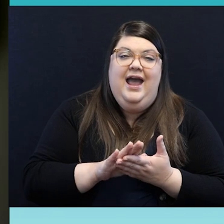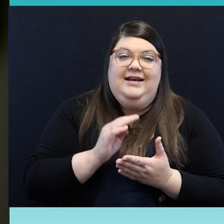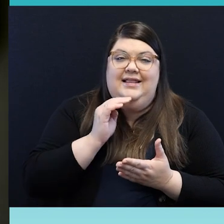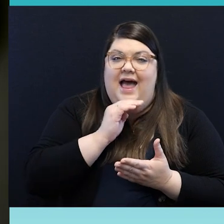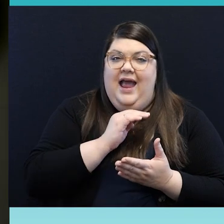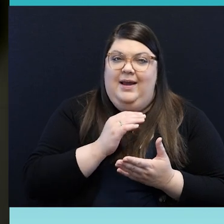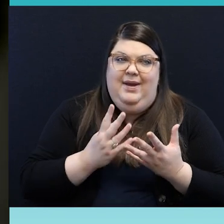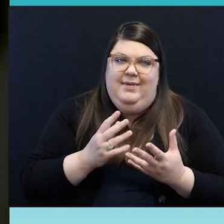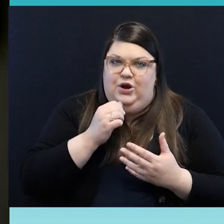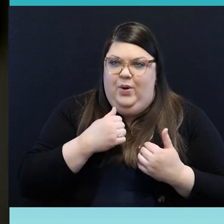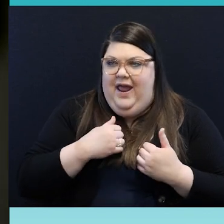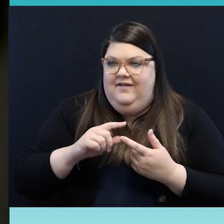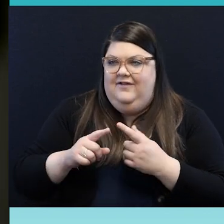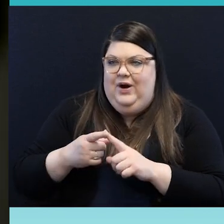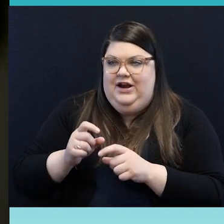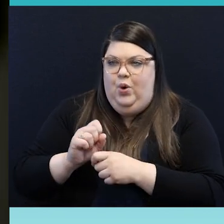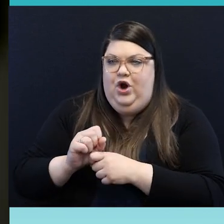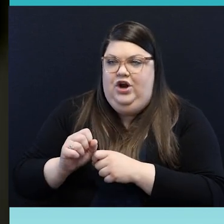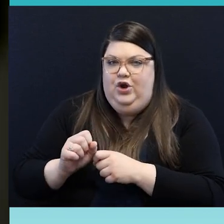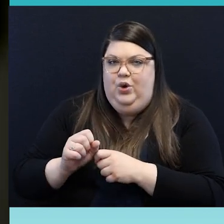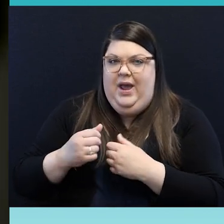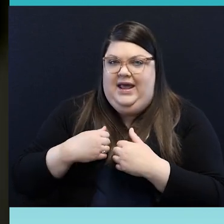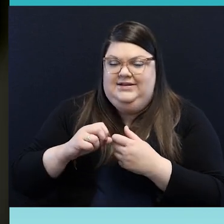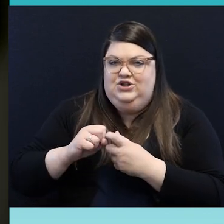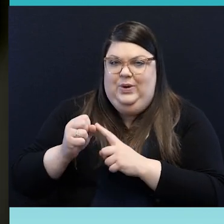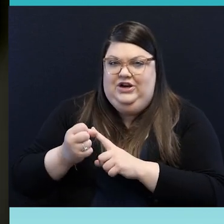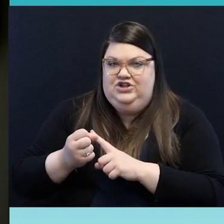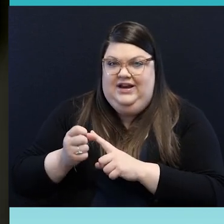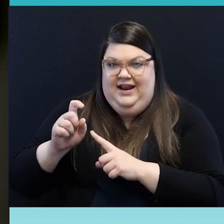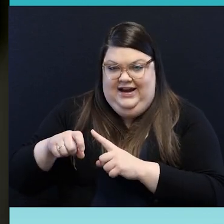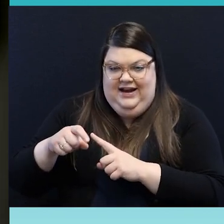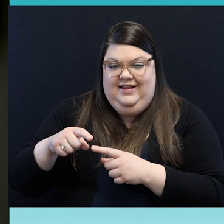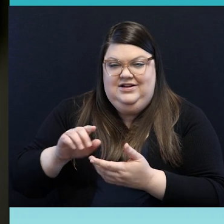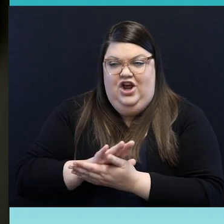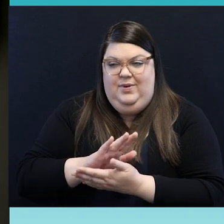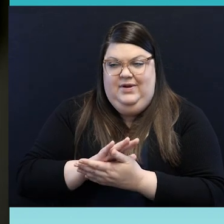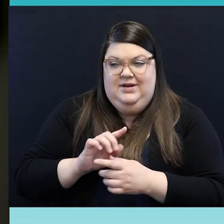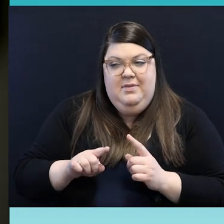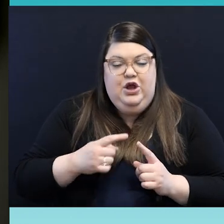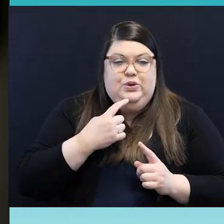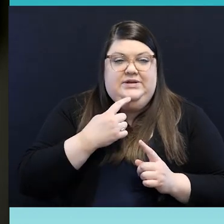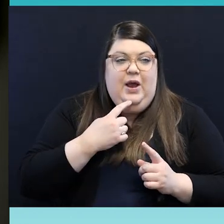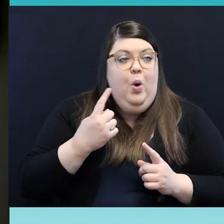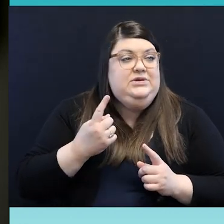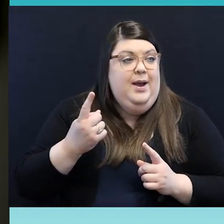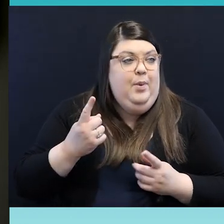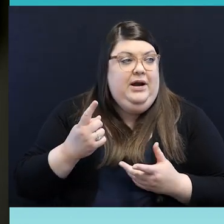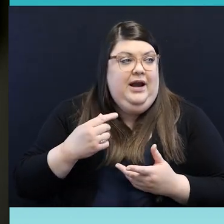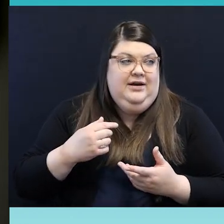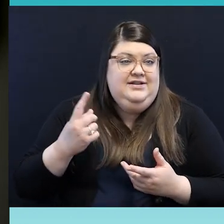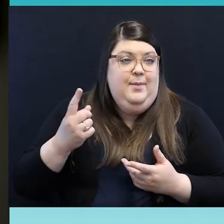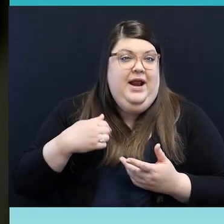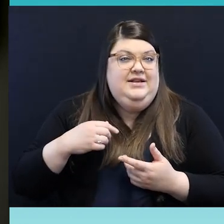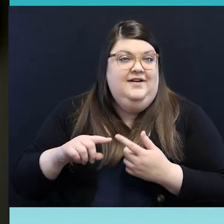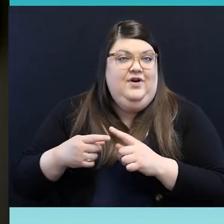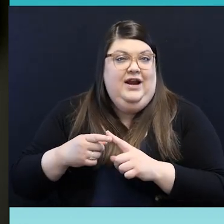you don't have a friend at work who found herself in a situation that needed these documents, but somebody has a friend at work